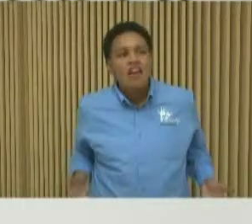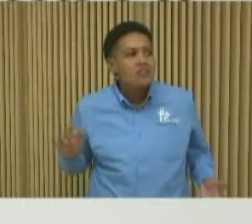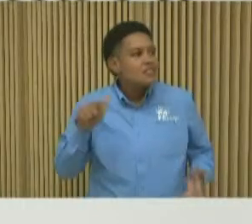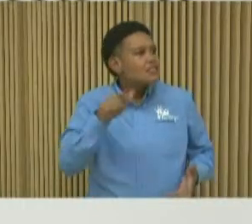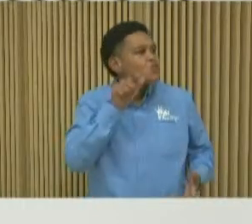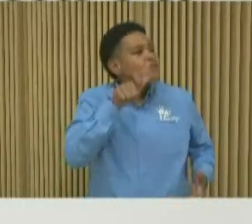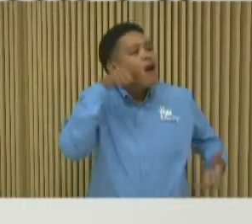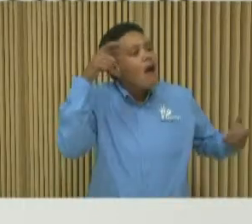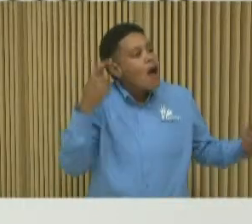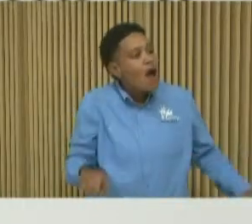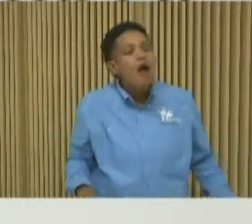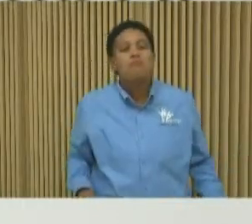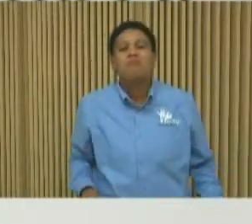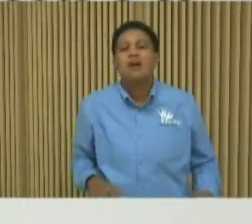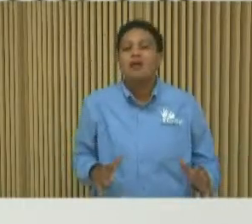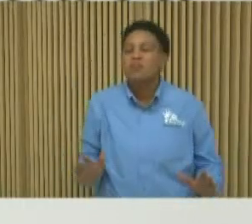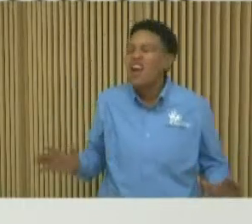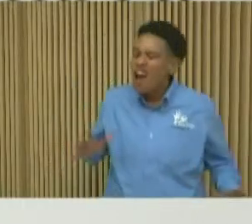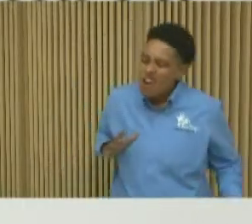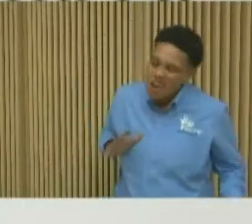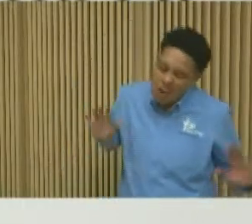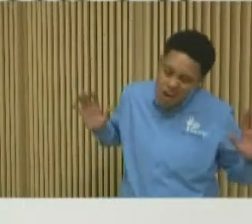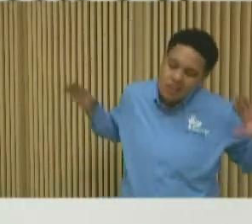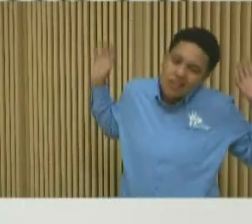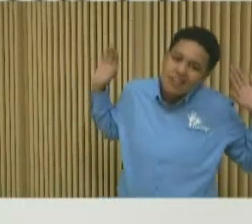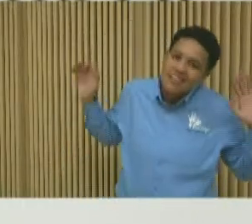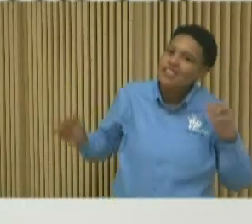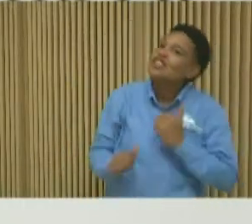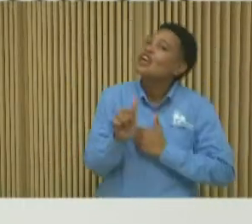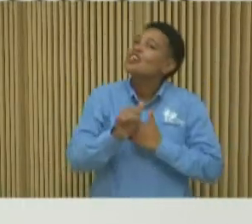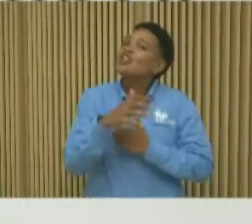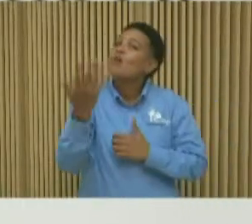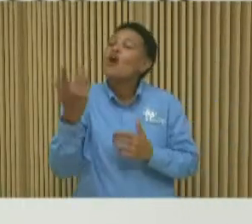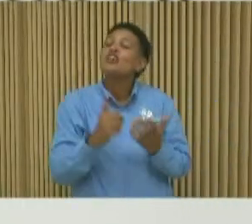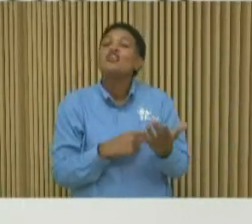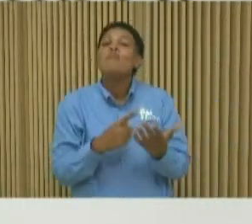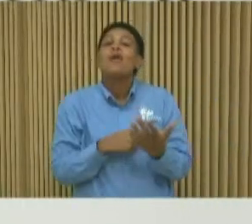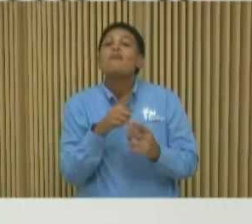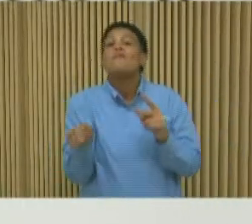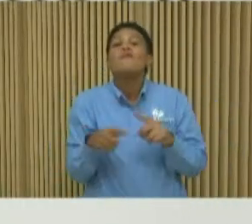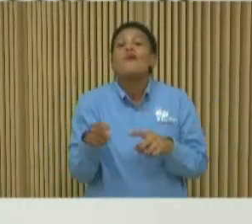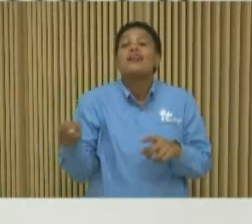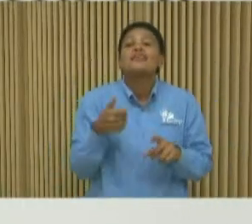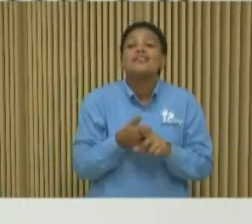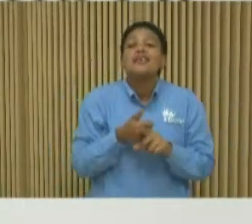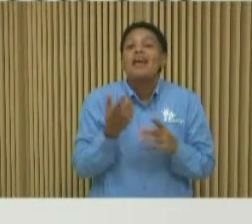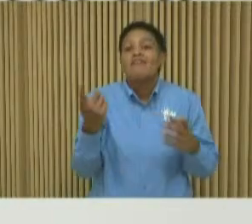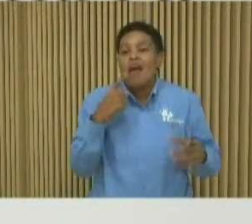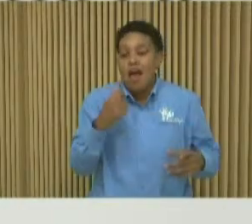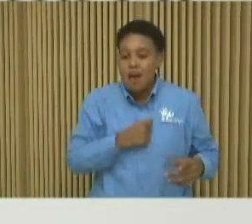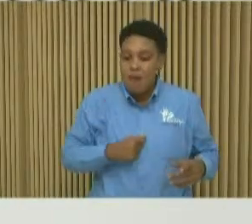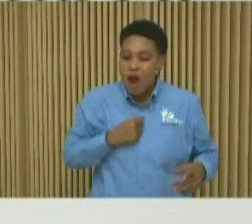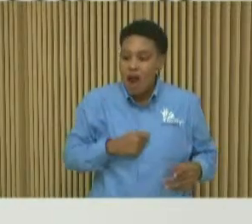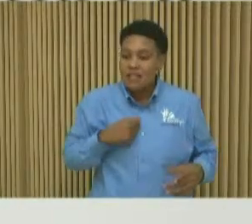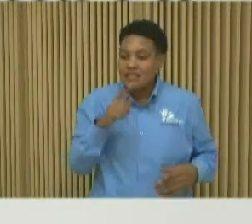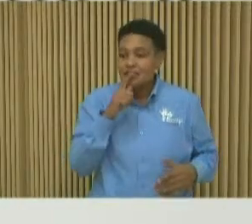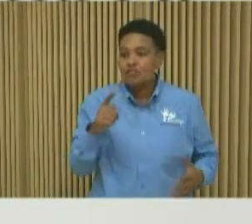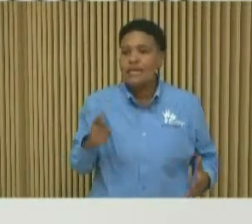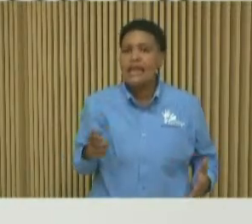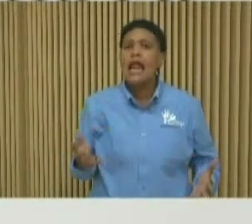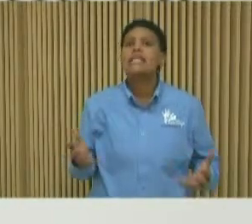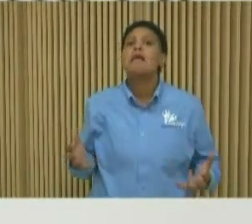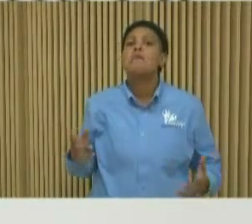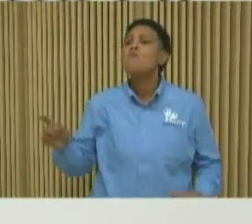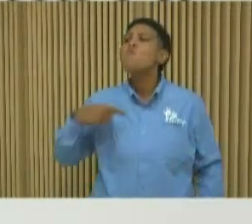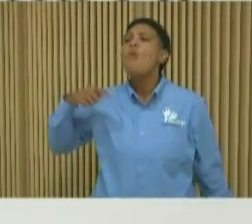so on and so forth. And they settle. So the danger is sometimes when a when an apology is demanded, you